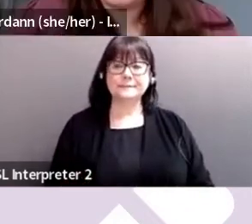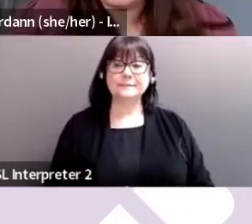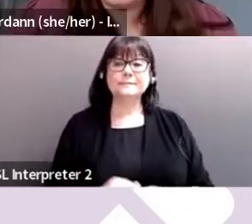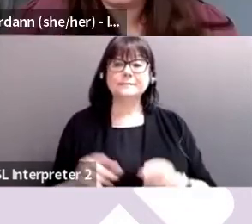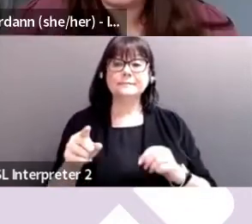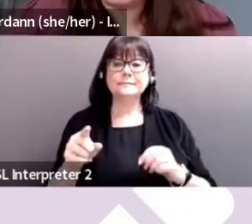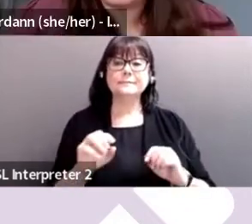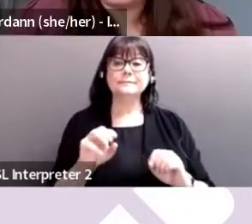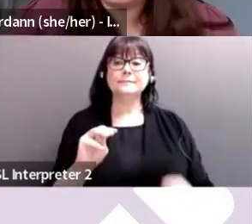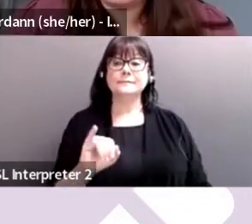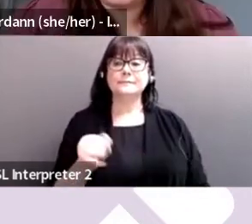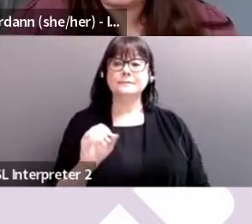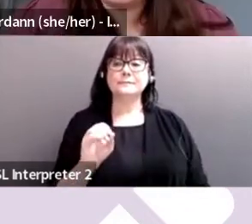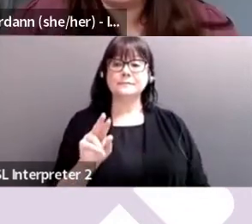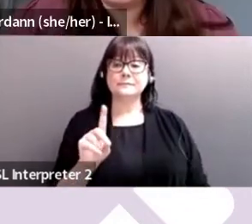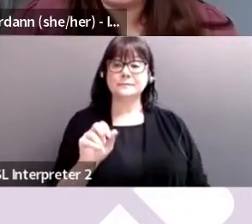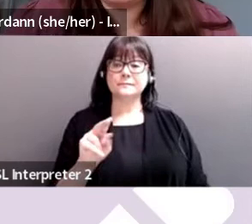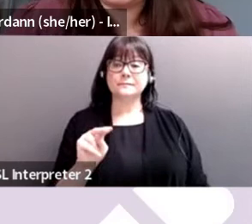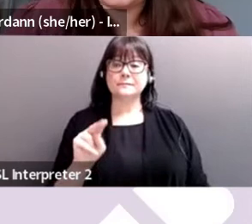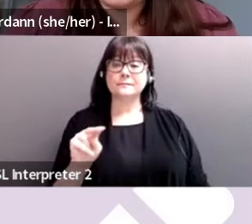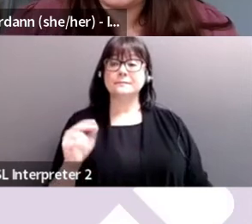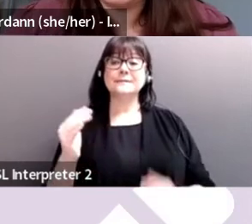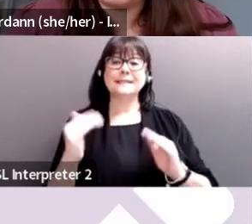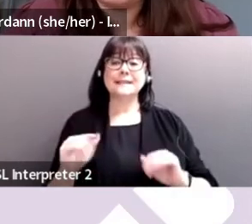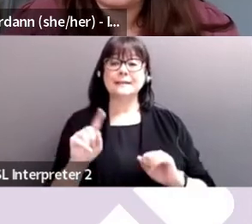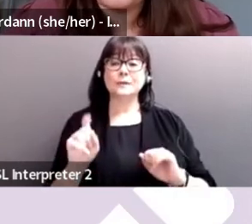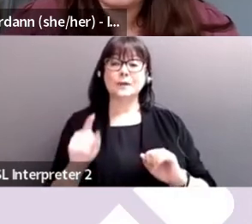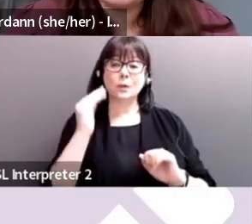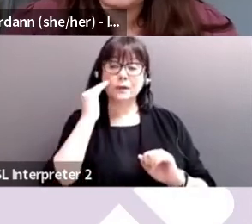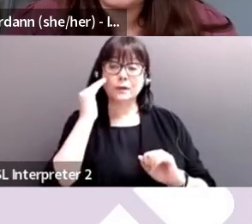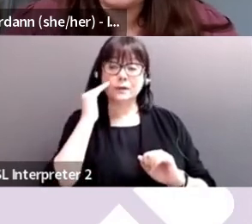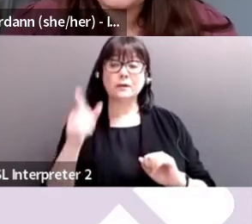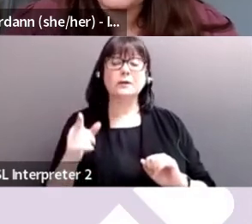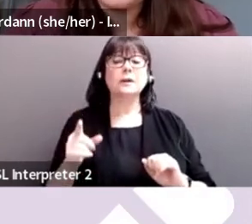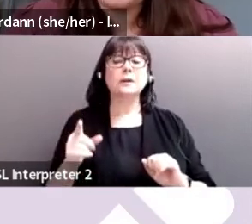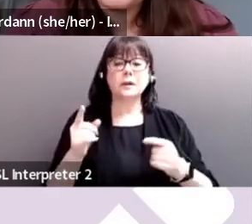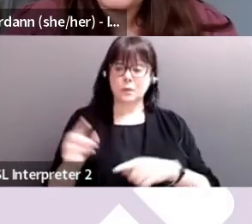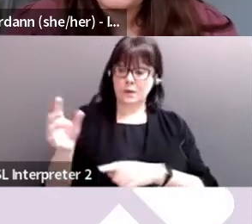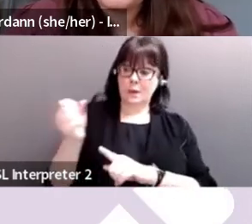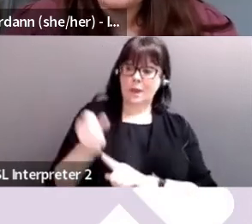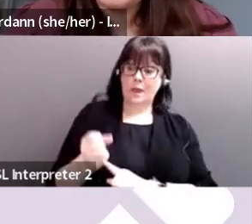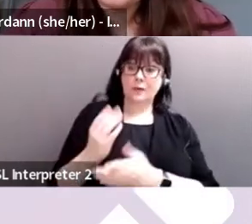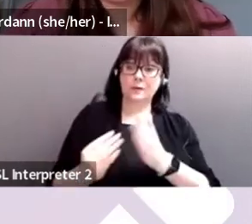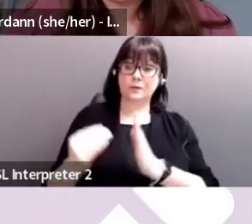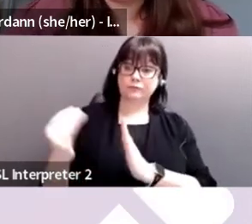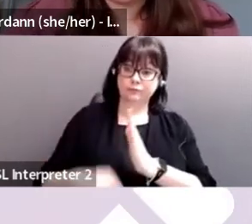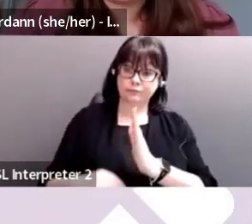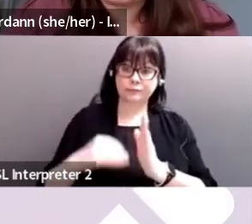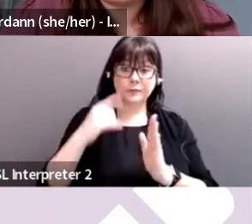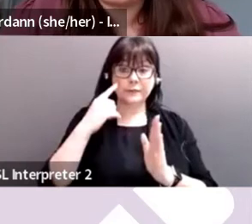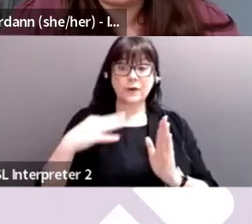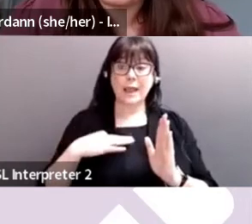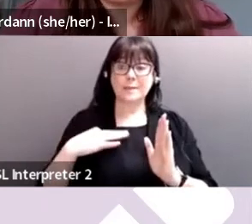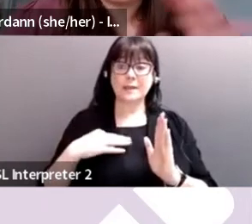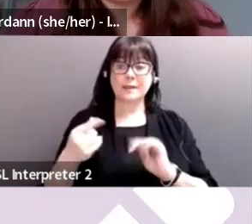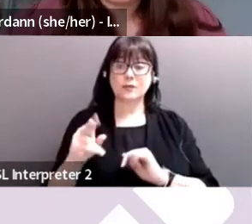Okay, our next question, is there a typical cost for a grant writer per